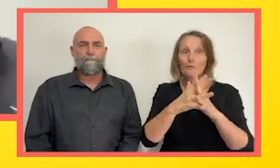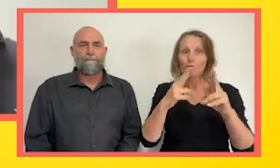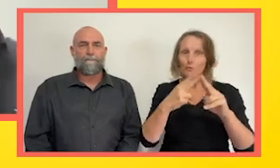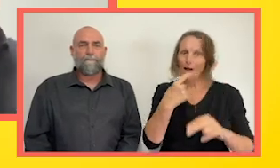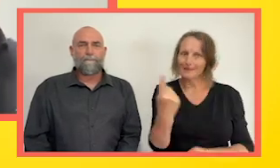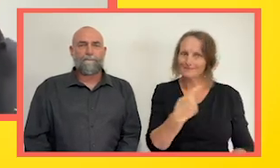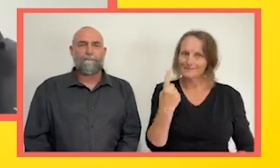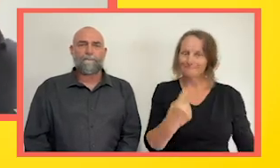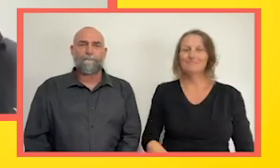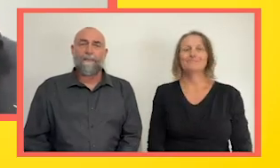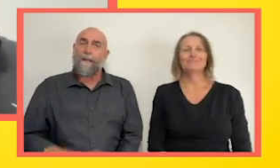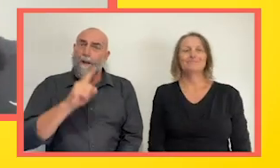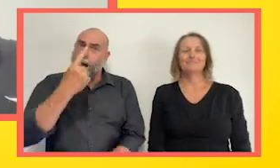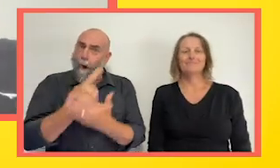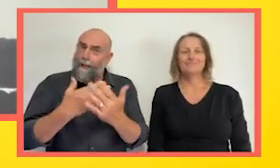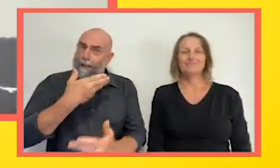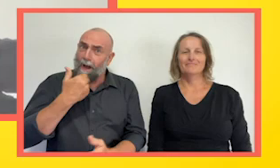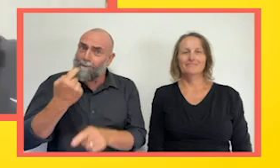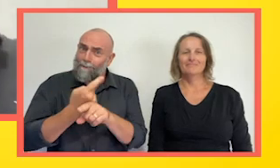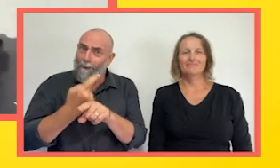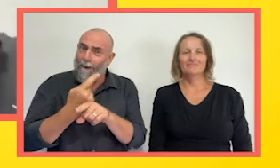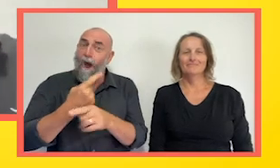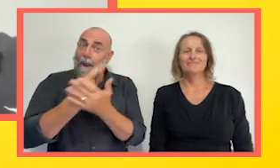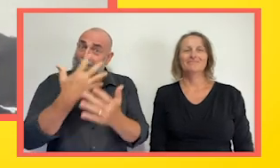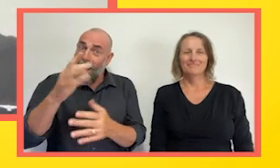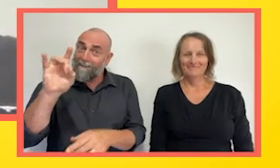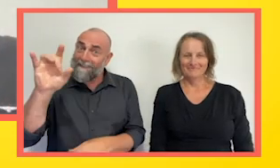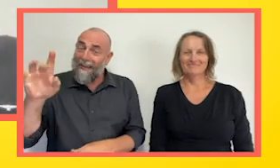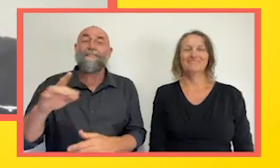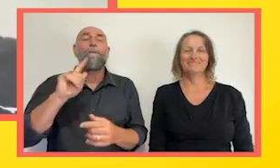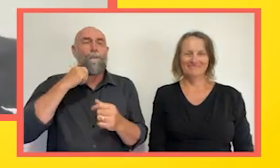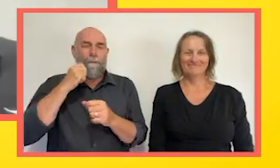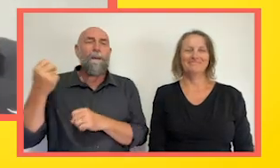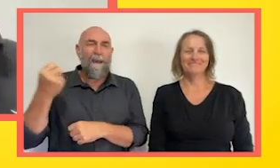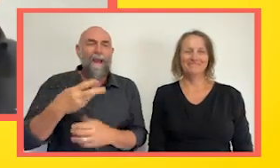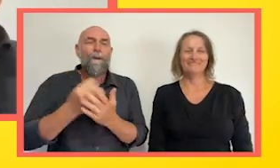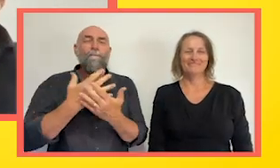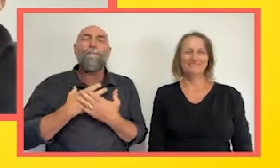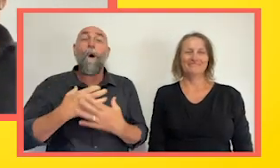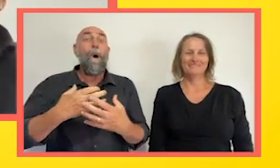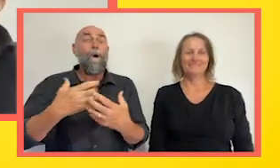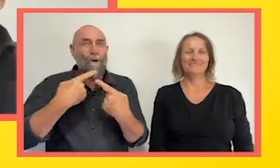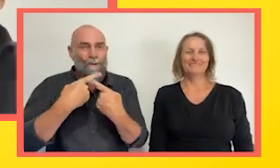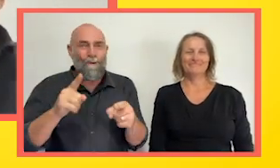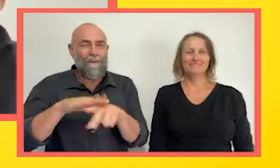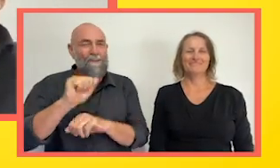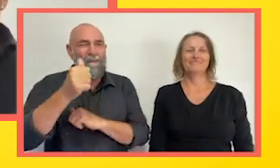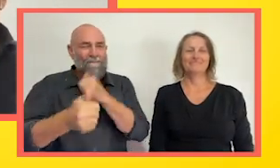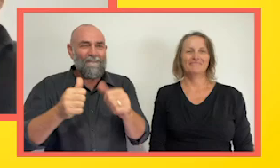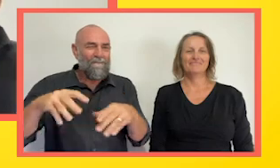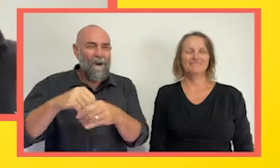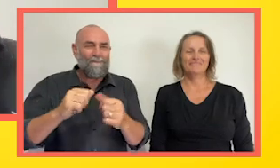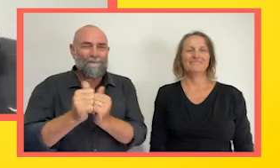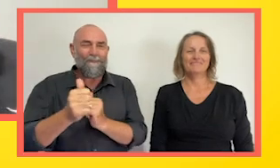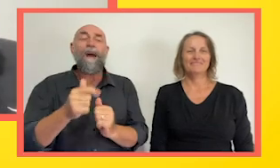review. Only 5 stars in those reviews. And we'll be back with more interviews with your favorite athletes to make sure you followed You